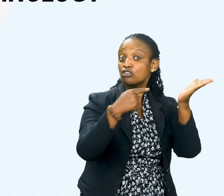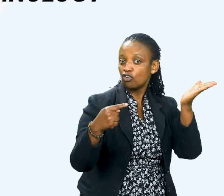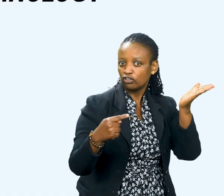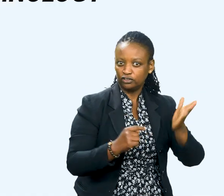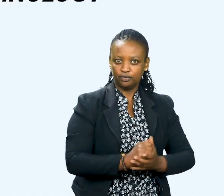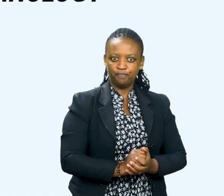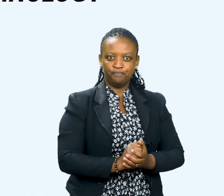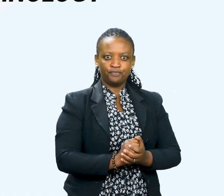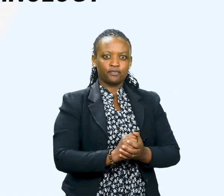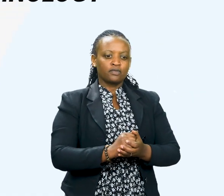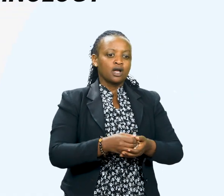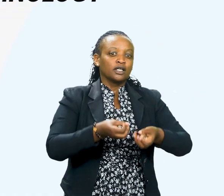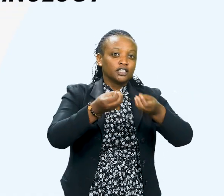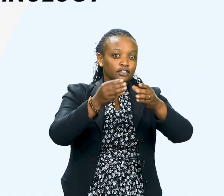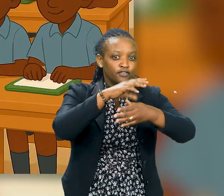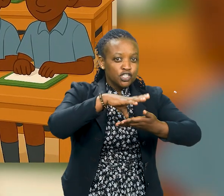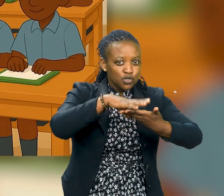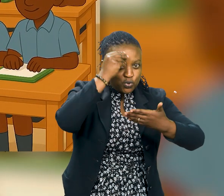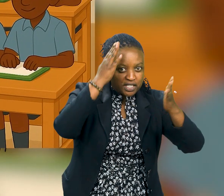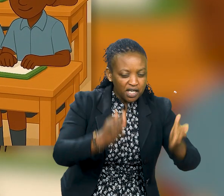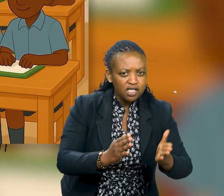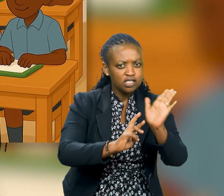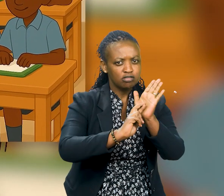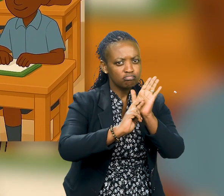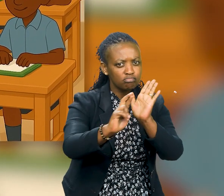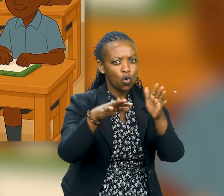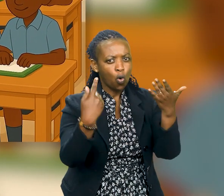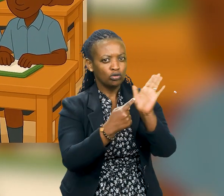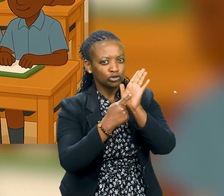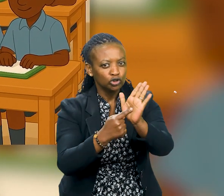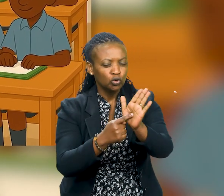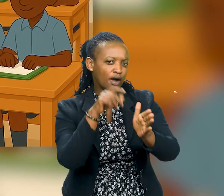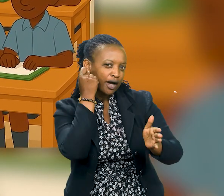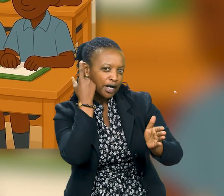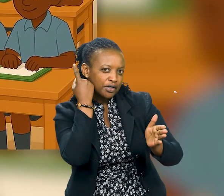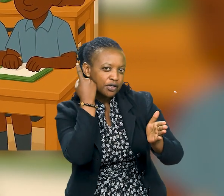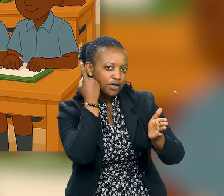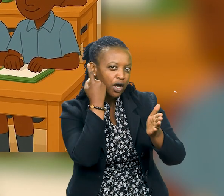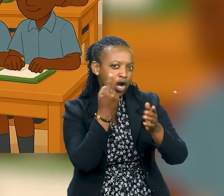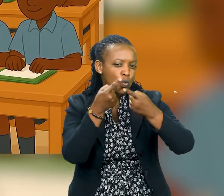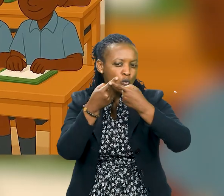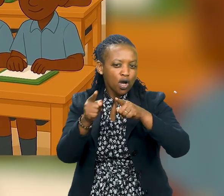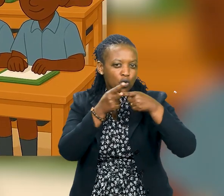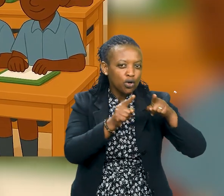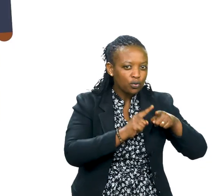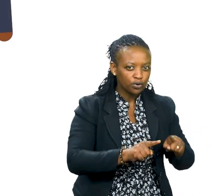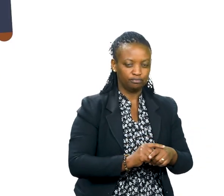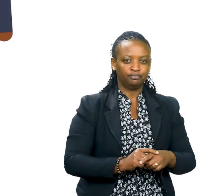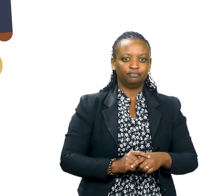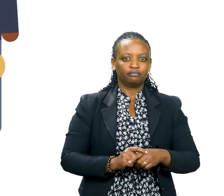technology to allow students to demonstrate understanding in various